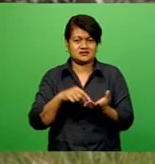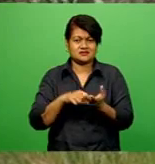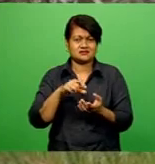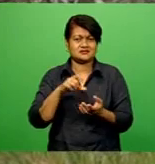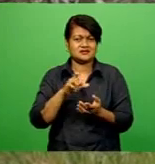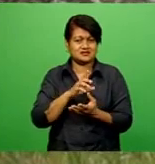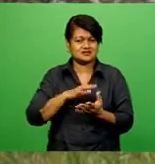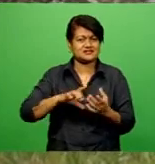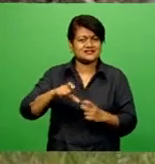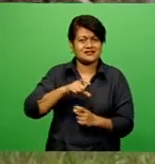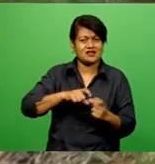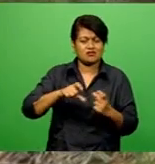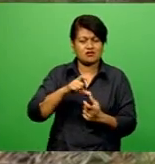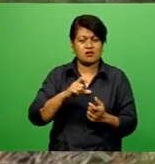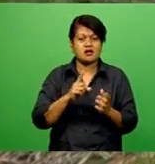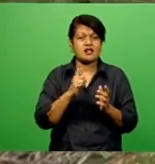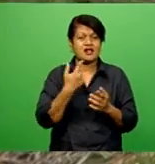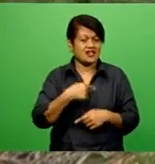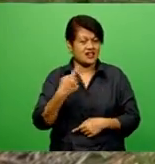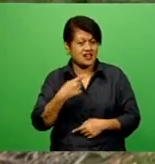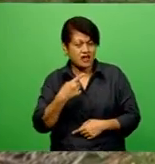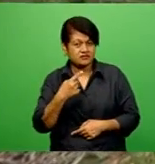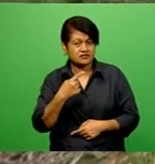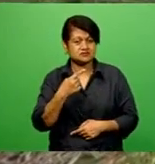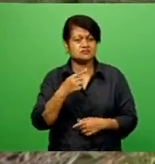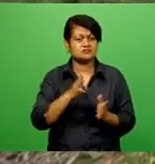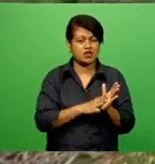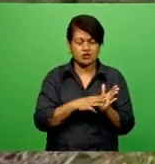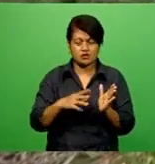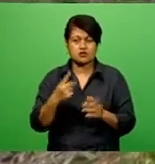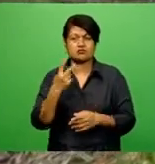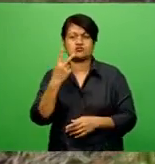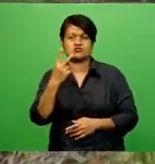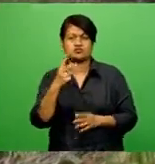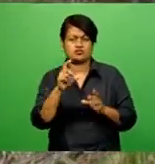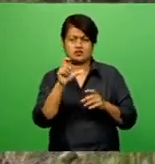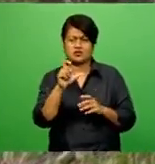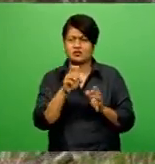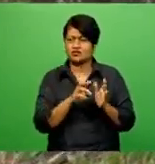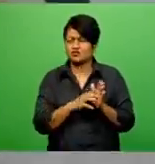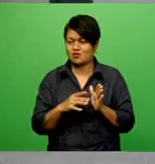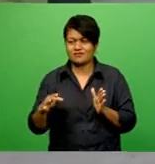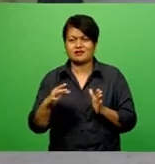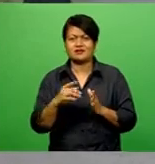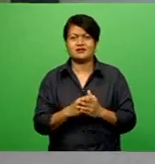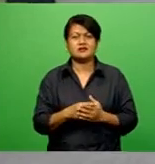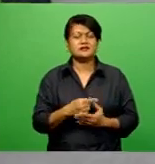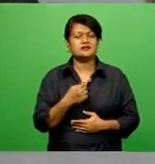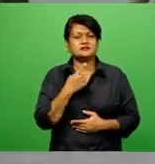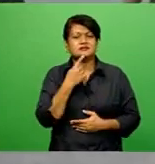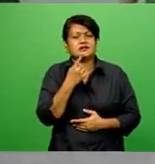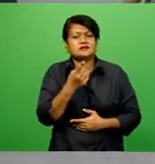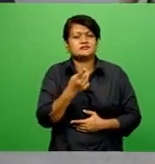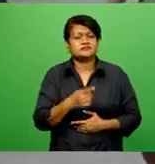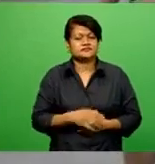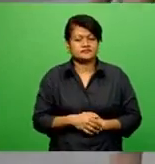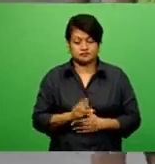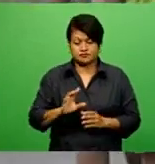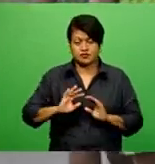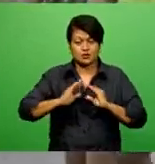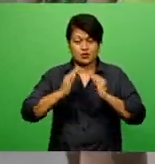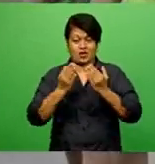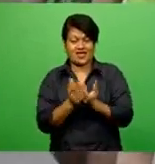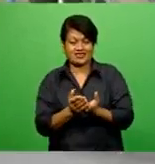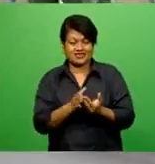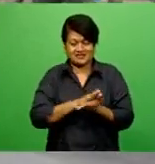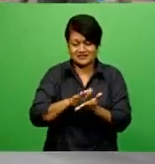13, 11 in Maduata and 2 in the Kaunrobe. Commissioner Northern Uraya Nima says the combined cleanup effort is